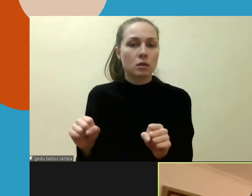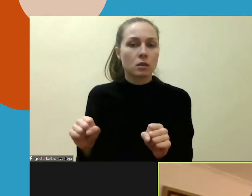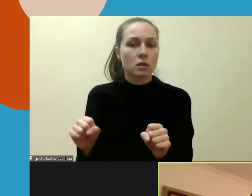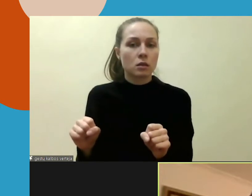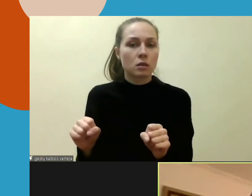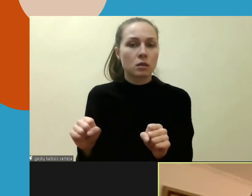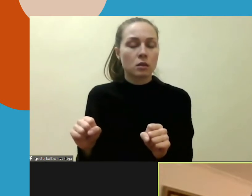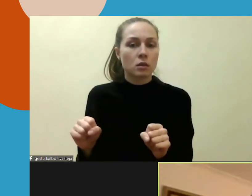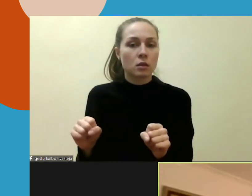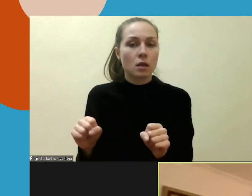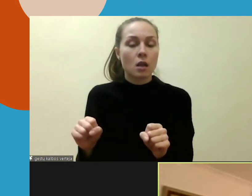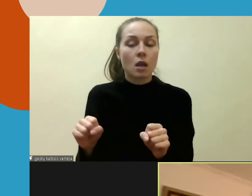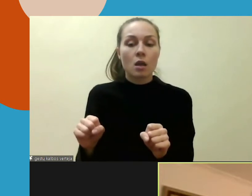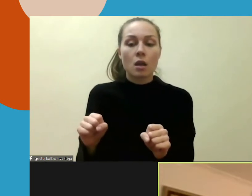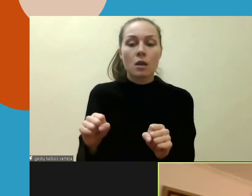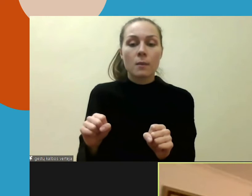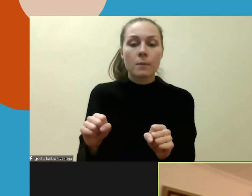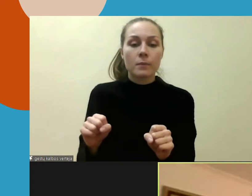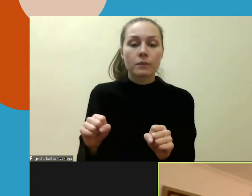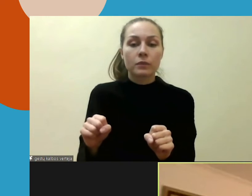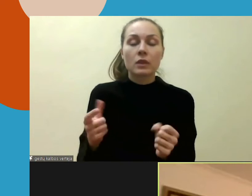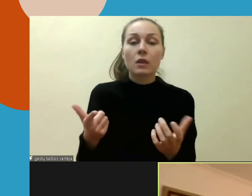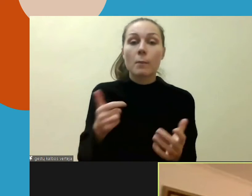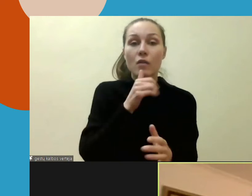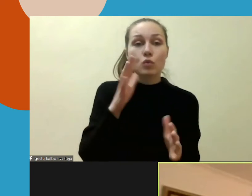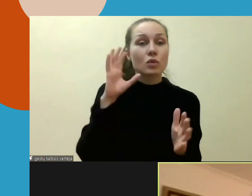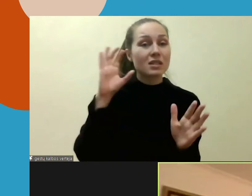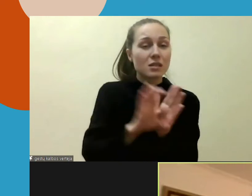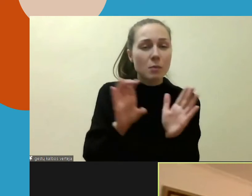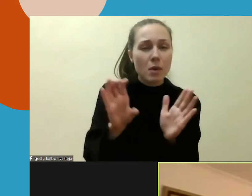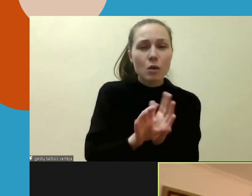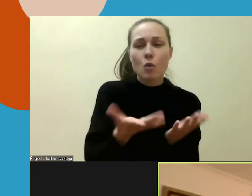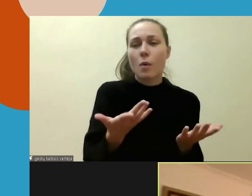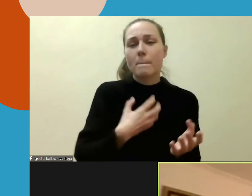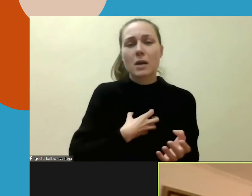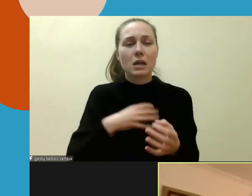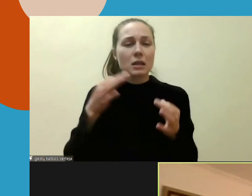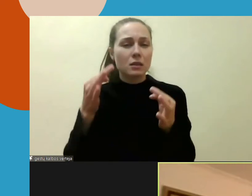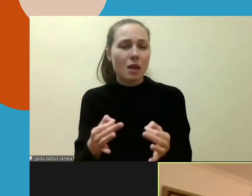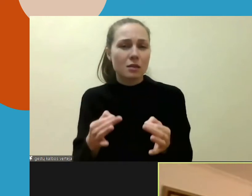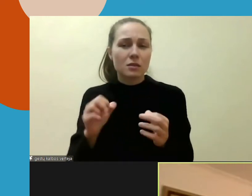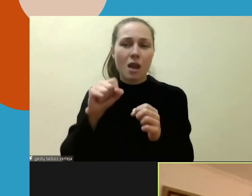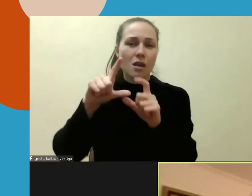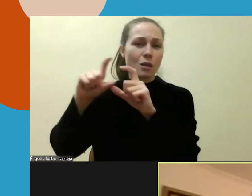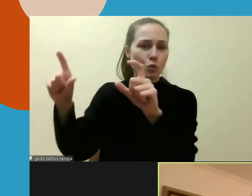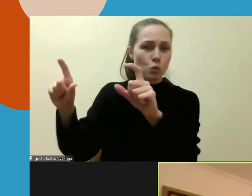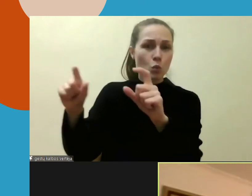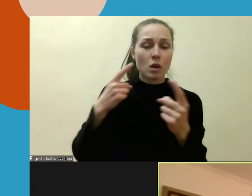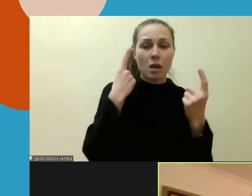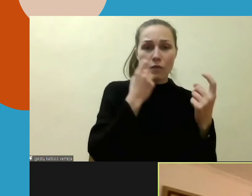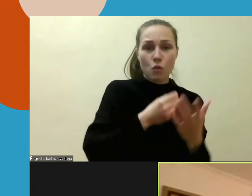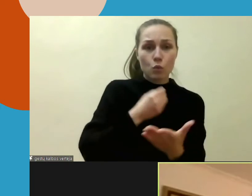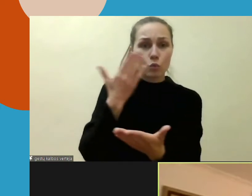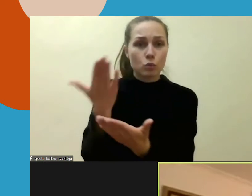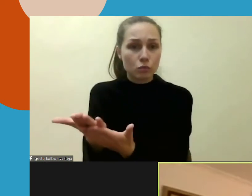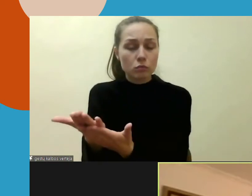ECRI, data to the Fundamental Rights Agency, data to ODIHR, and data